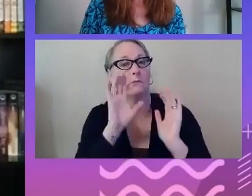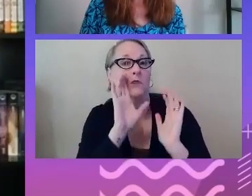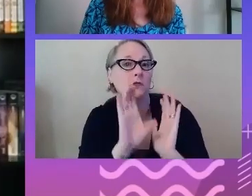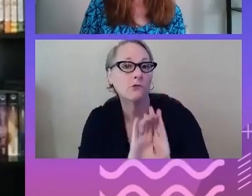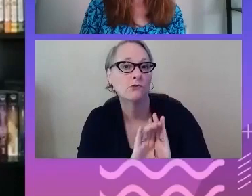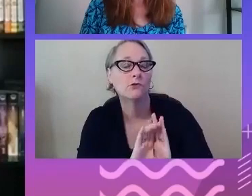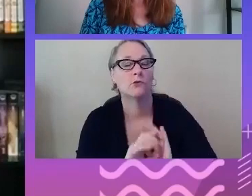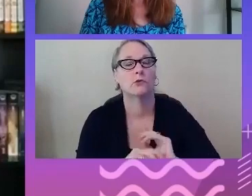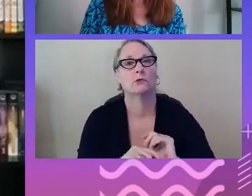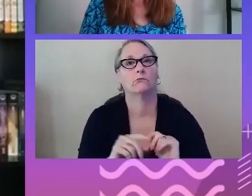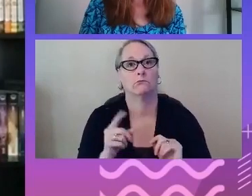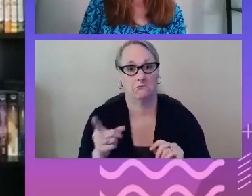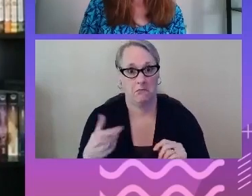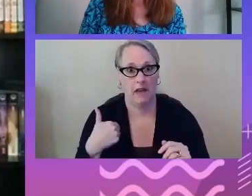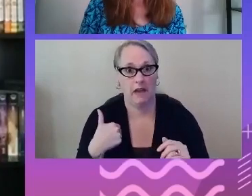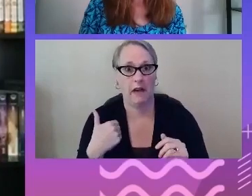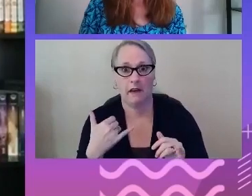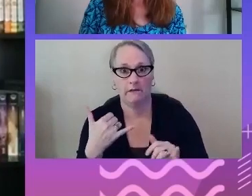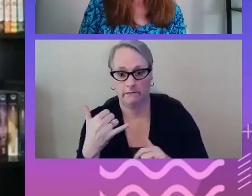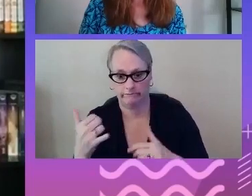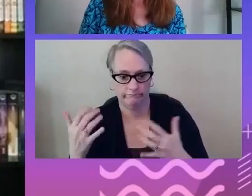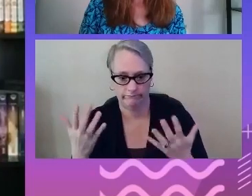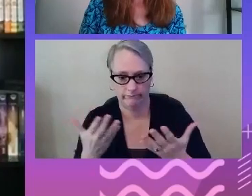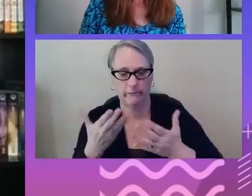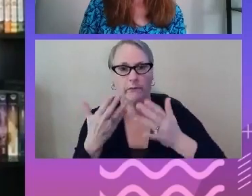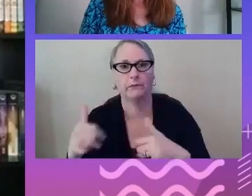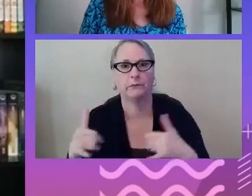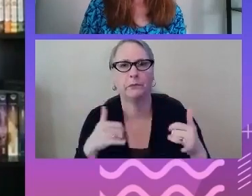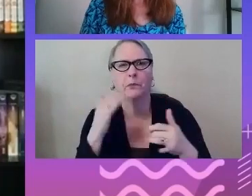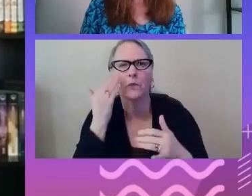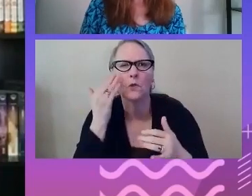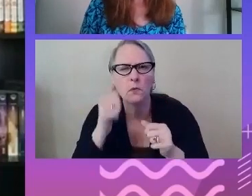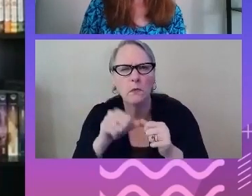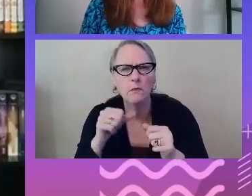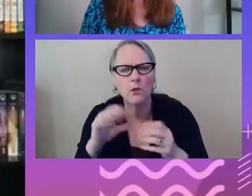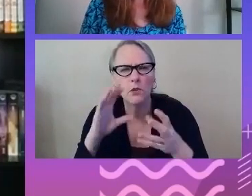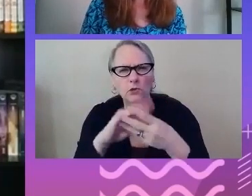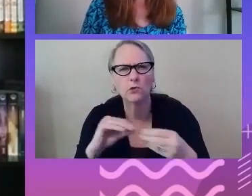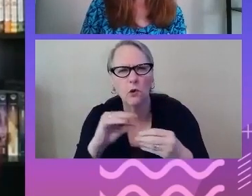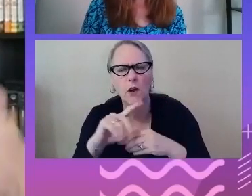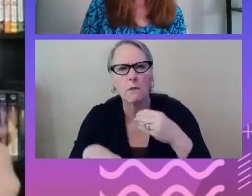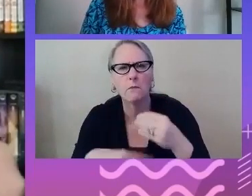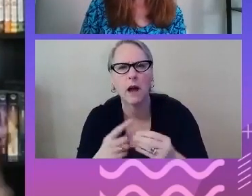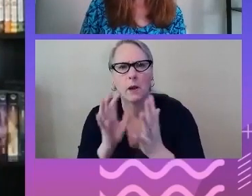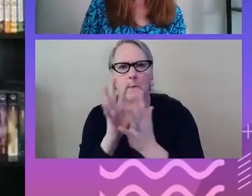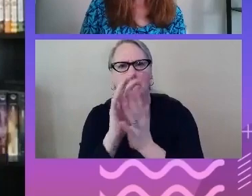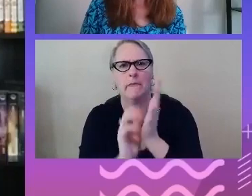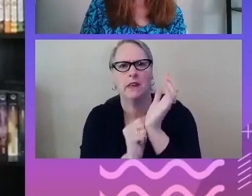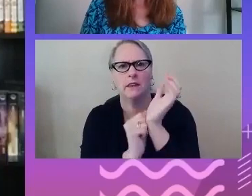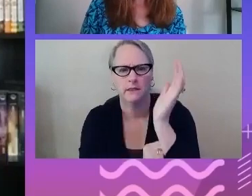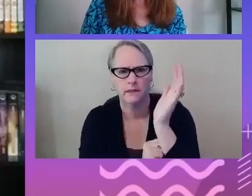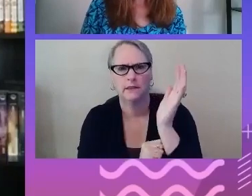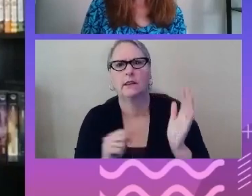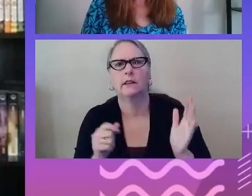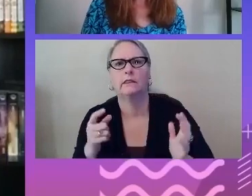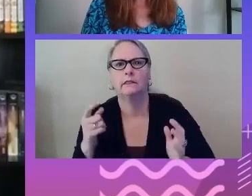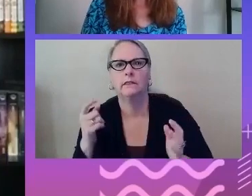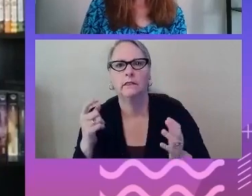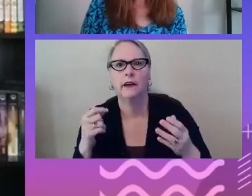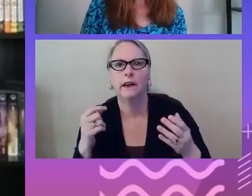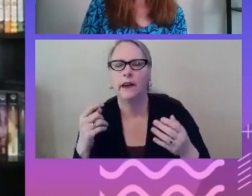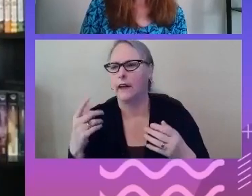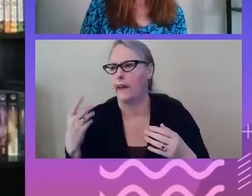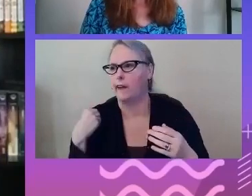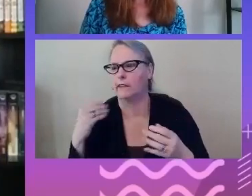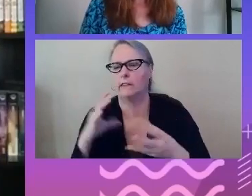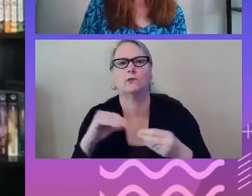with the story? A good one is like that story about the mitten and all the animals crawl on the mitten. So if they all had an animal that they could put in a mitten that I